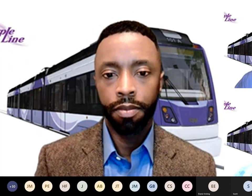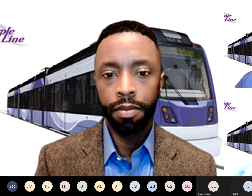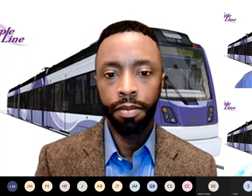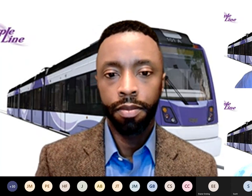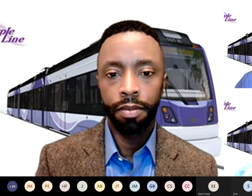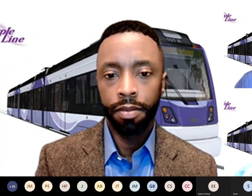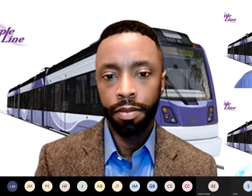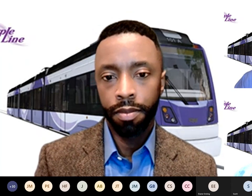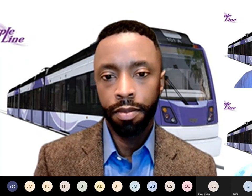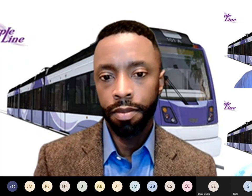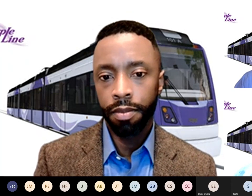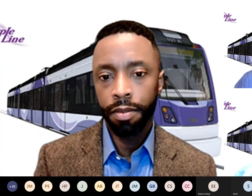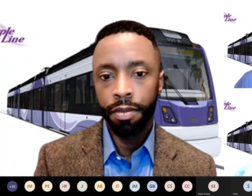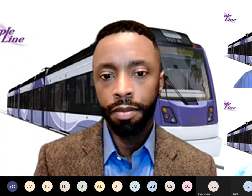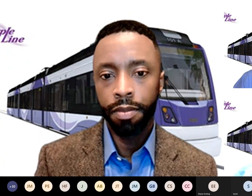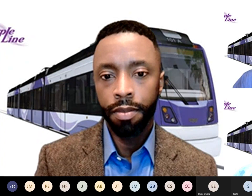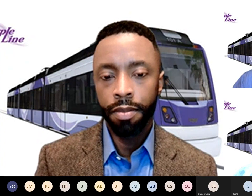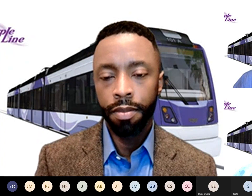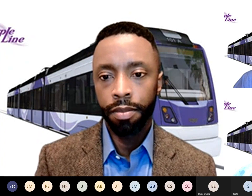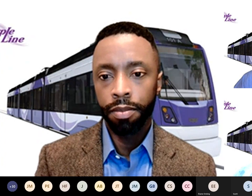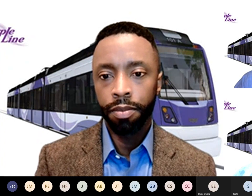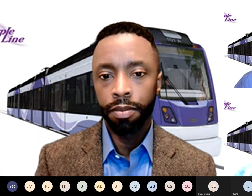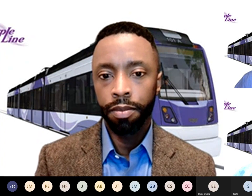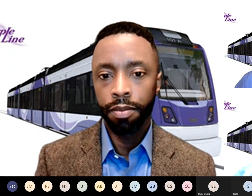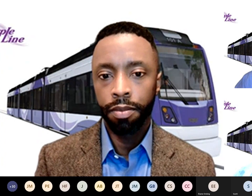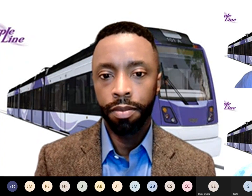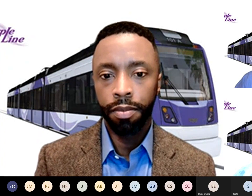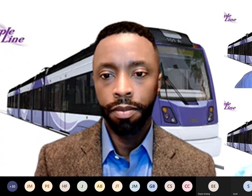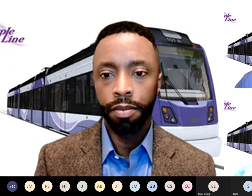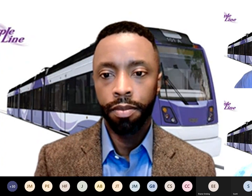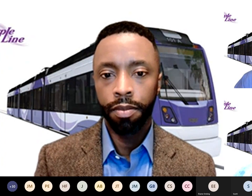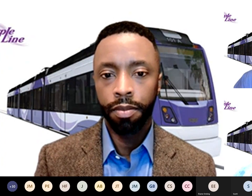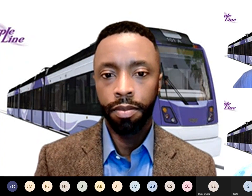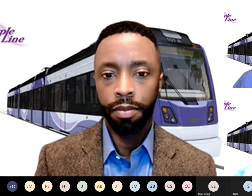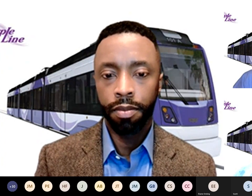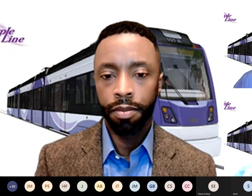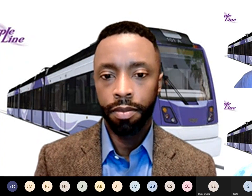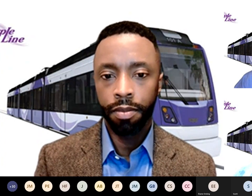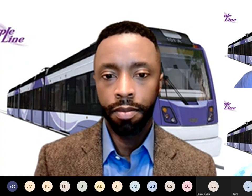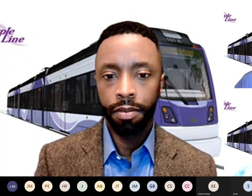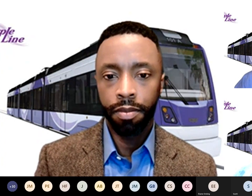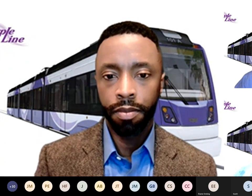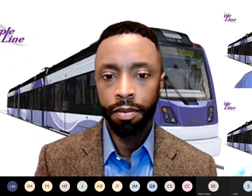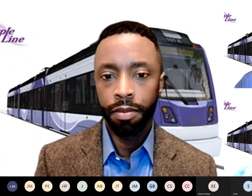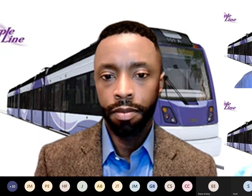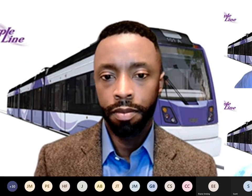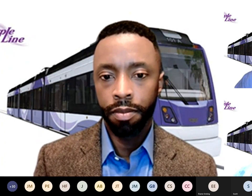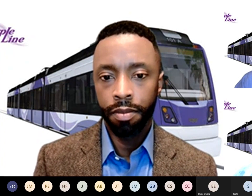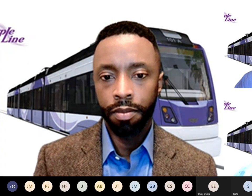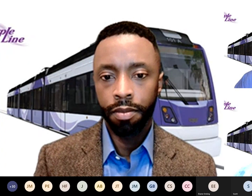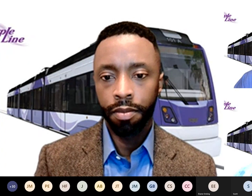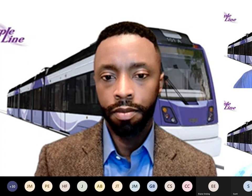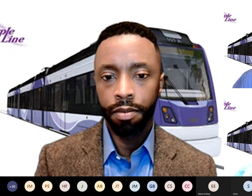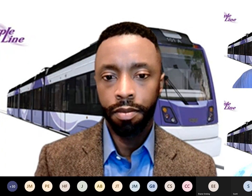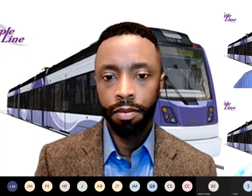it corrected within the time frame. If it's MTS work,